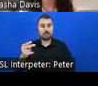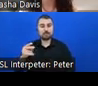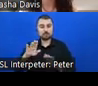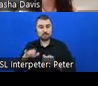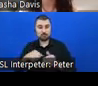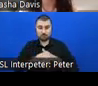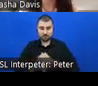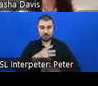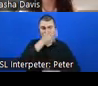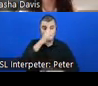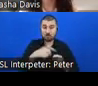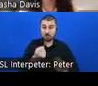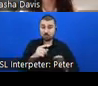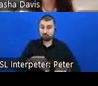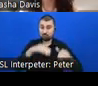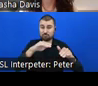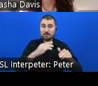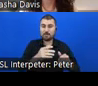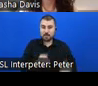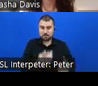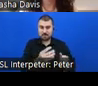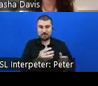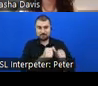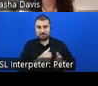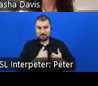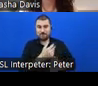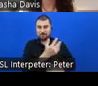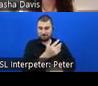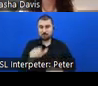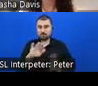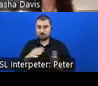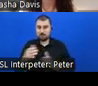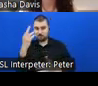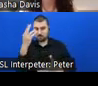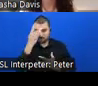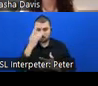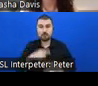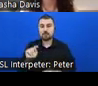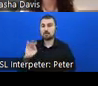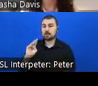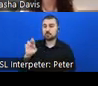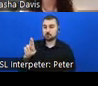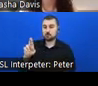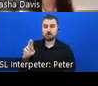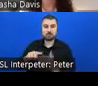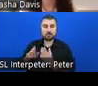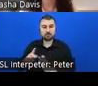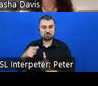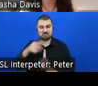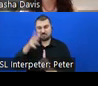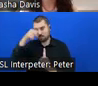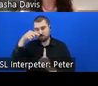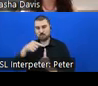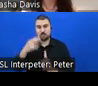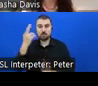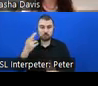5 reached adulthood due to illness. His father was a timber appraiser, which might account for Gross's particular affinity for